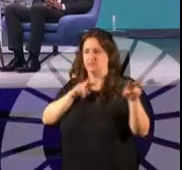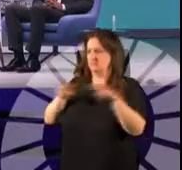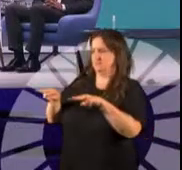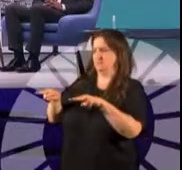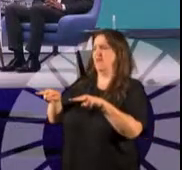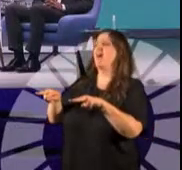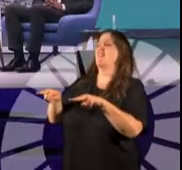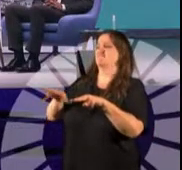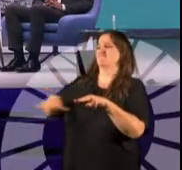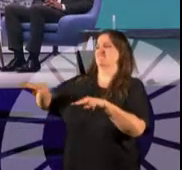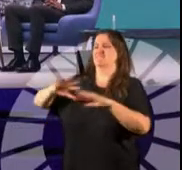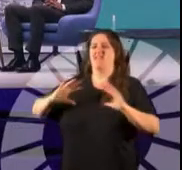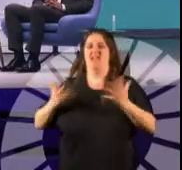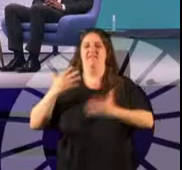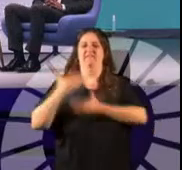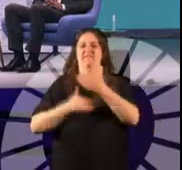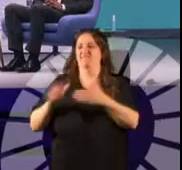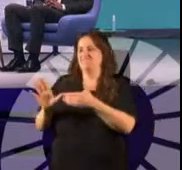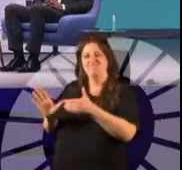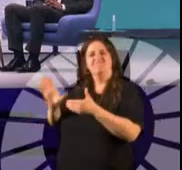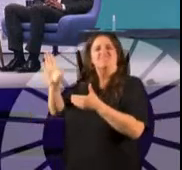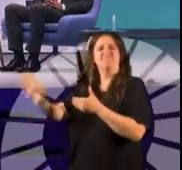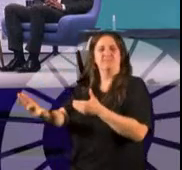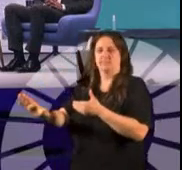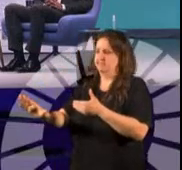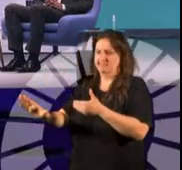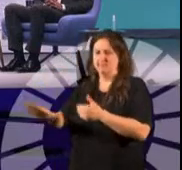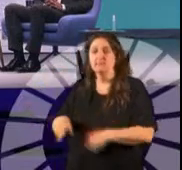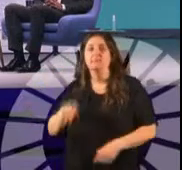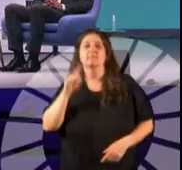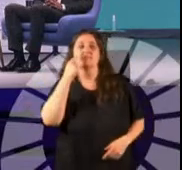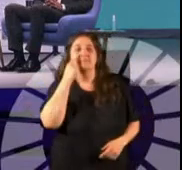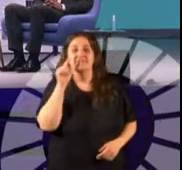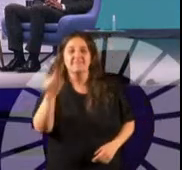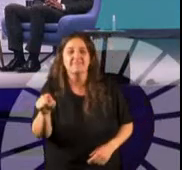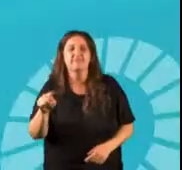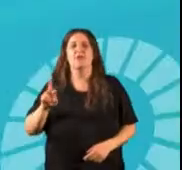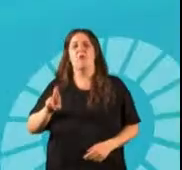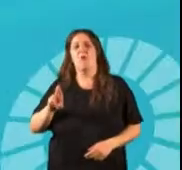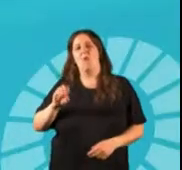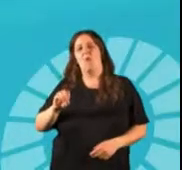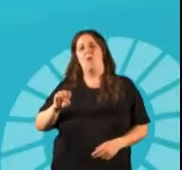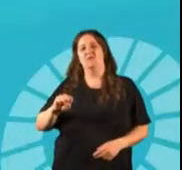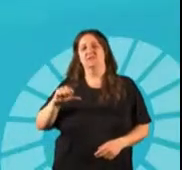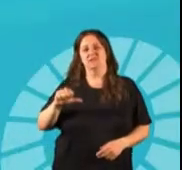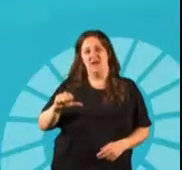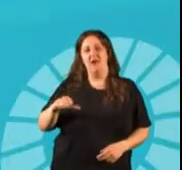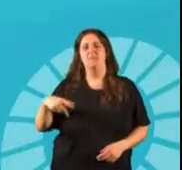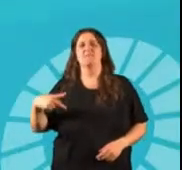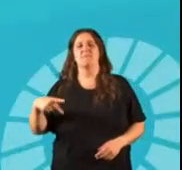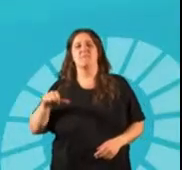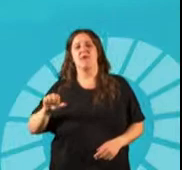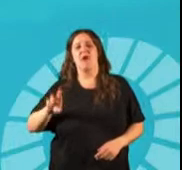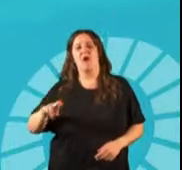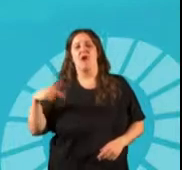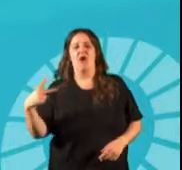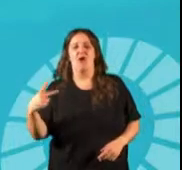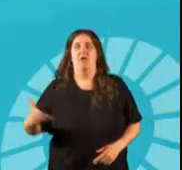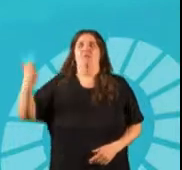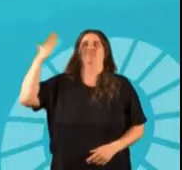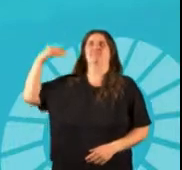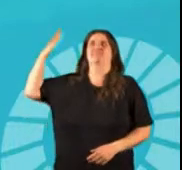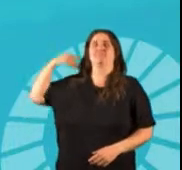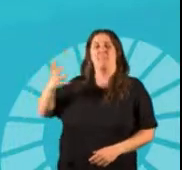second-class citizens, to use a formula created by Rosa Parks. So in terms of all these